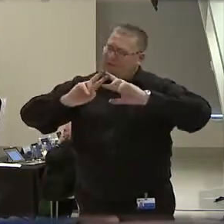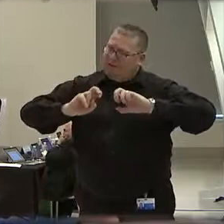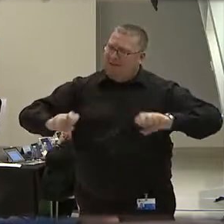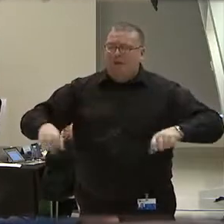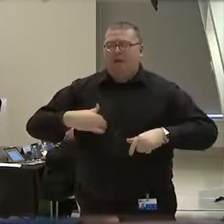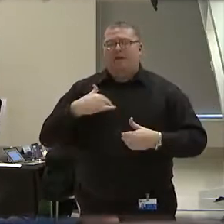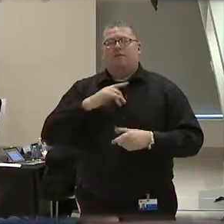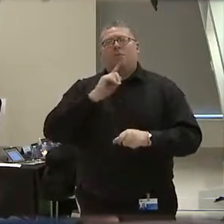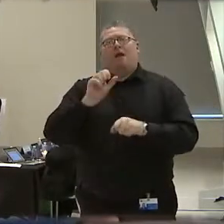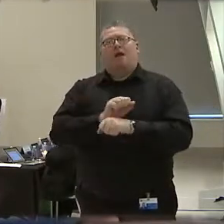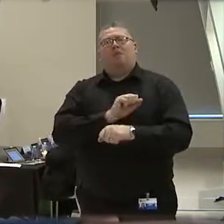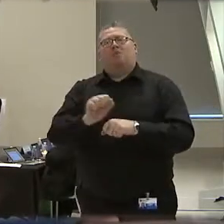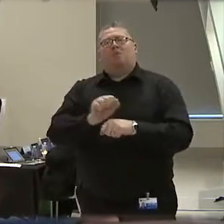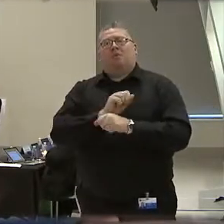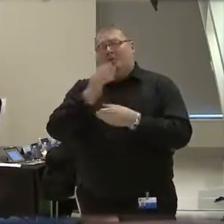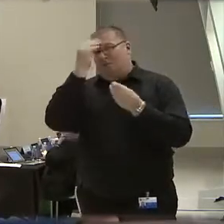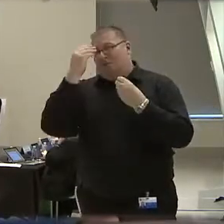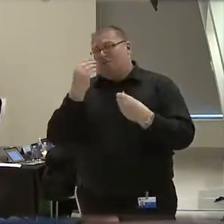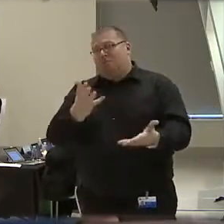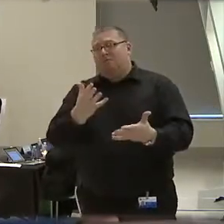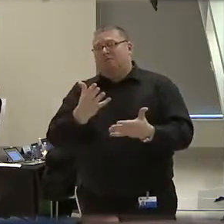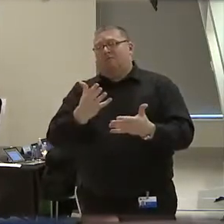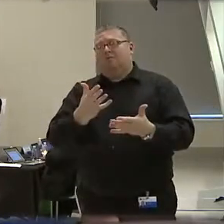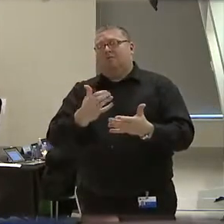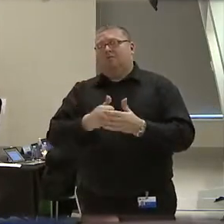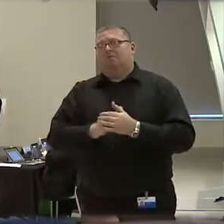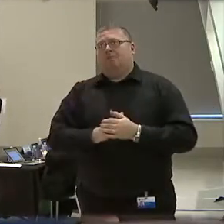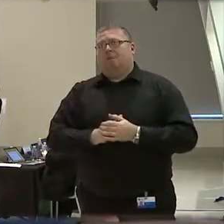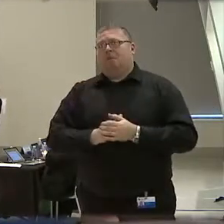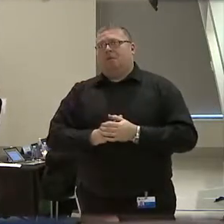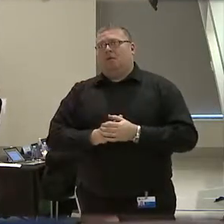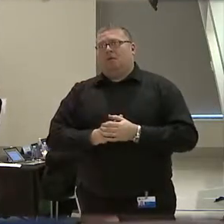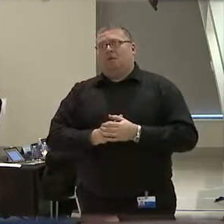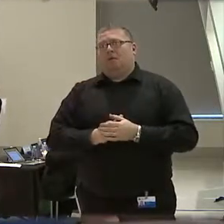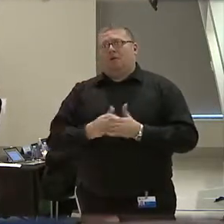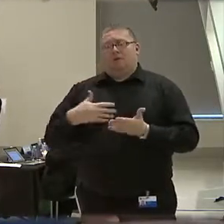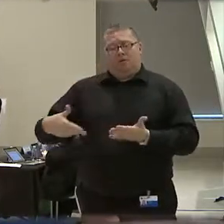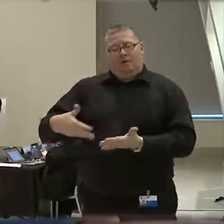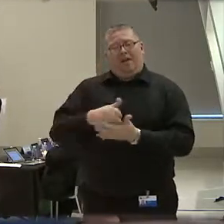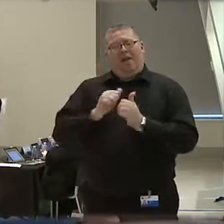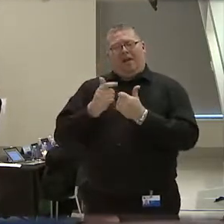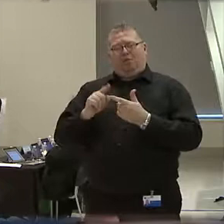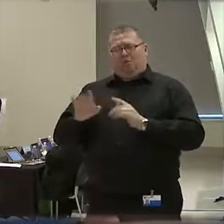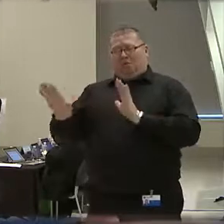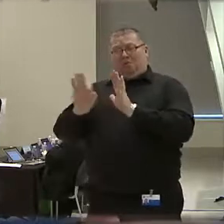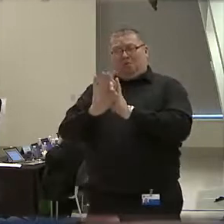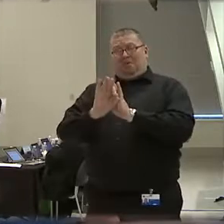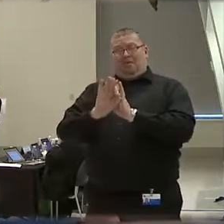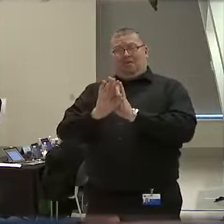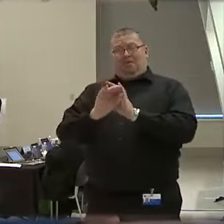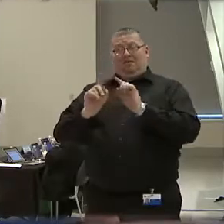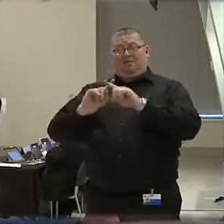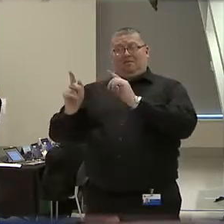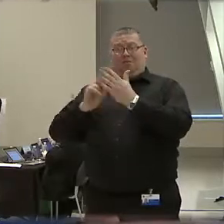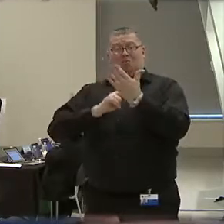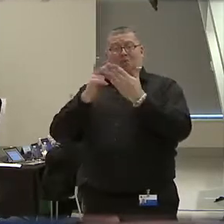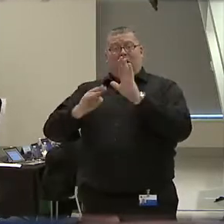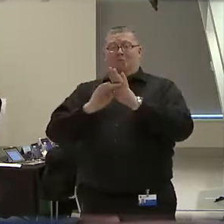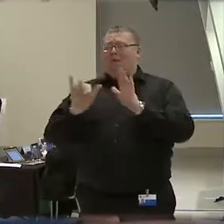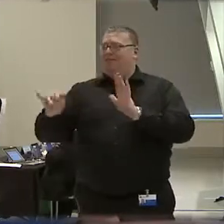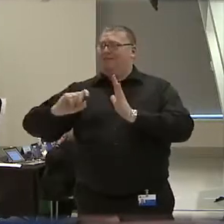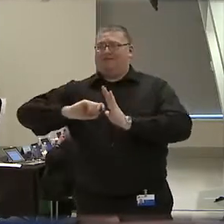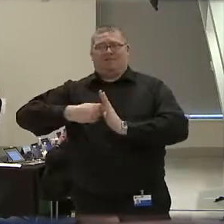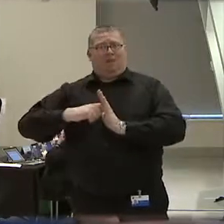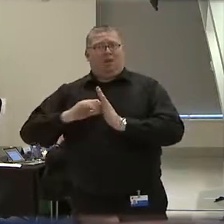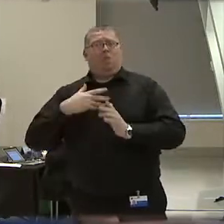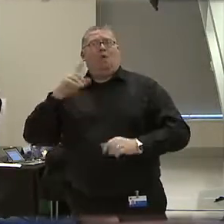have some actual, information-based ways to pick programs. That's key. That's what we got to do.